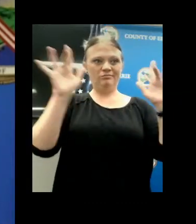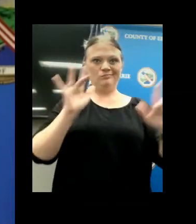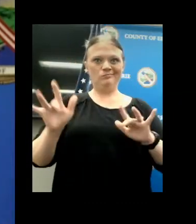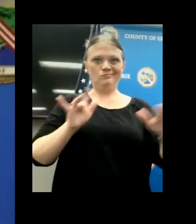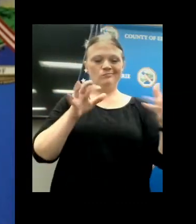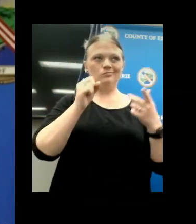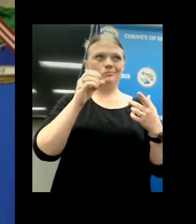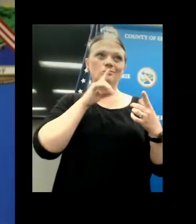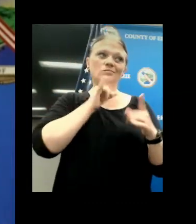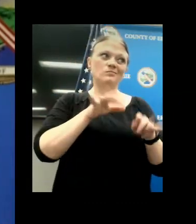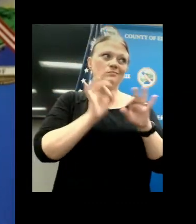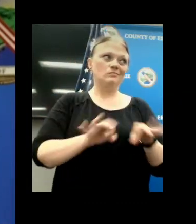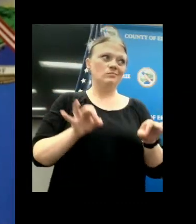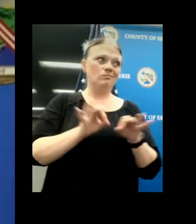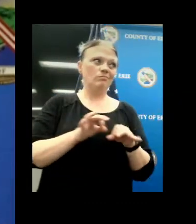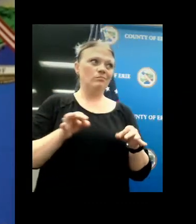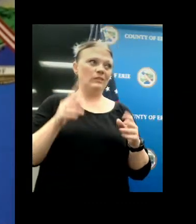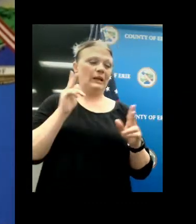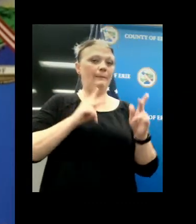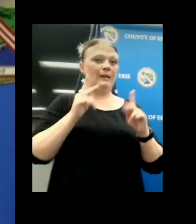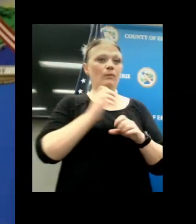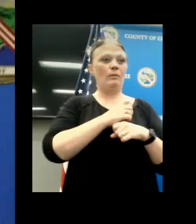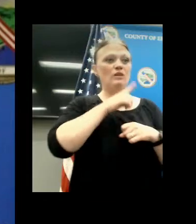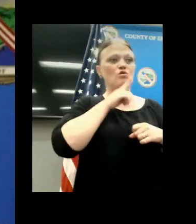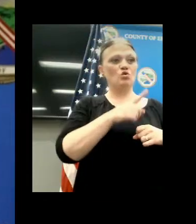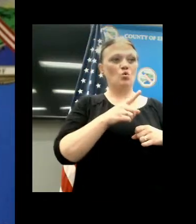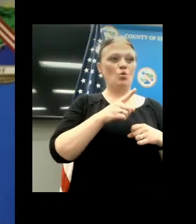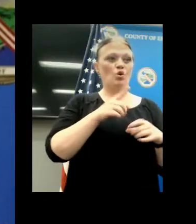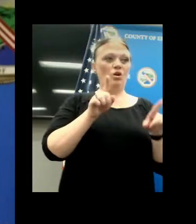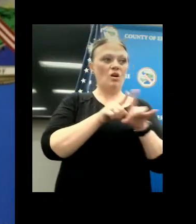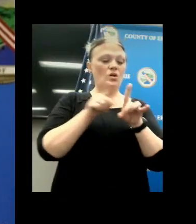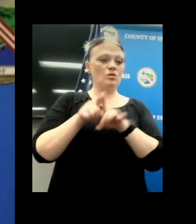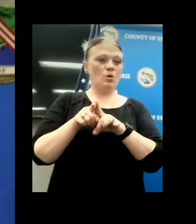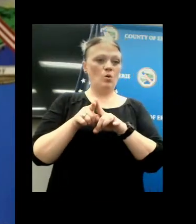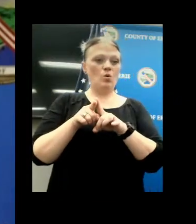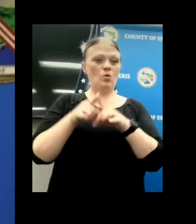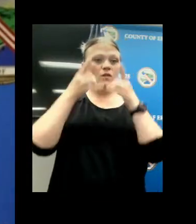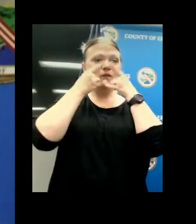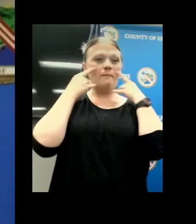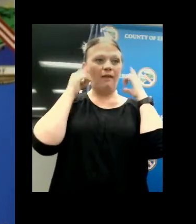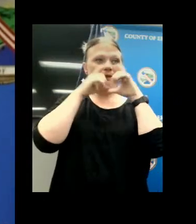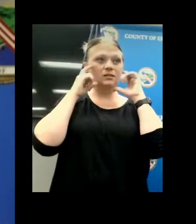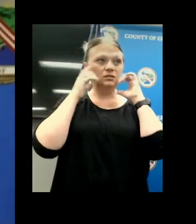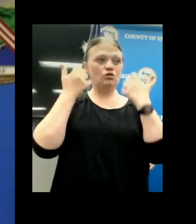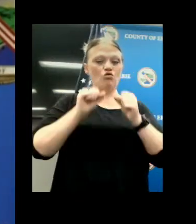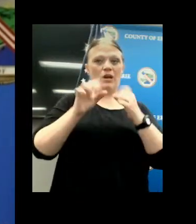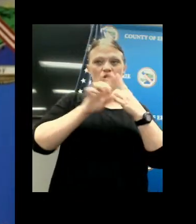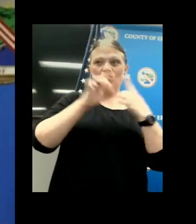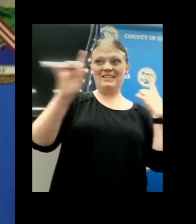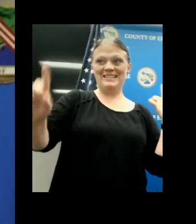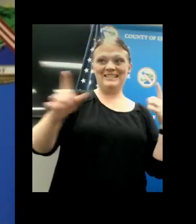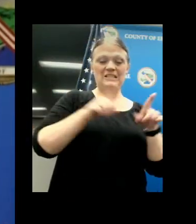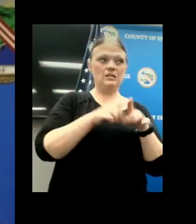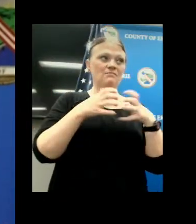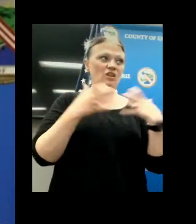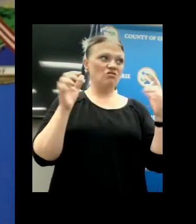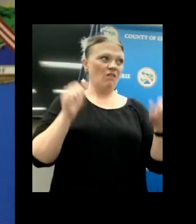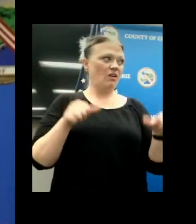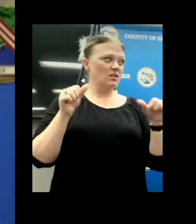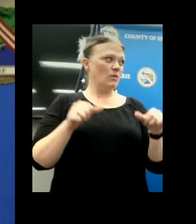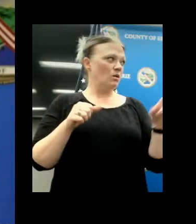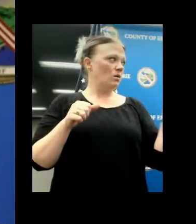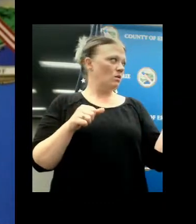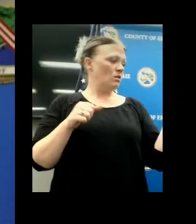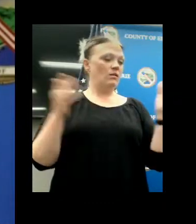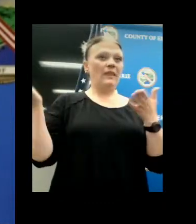it's really important that people make sure that in addition to wearing masks and try to social distance as much as possible,